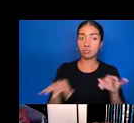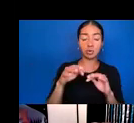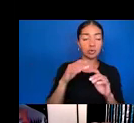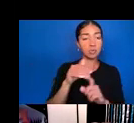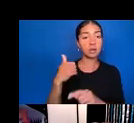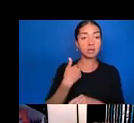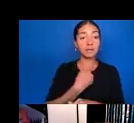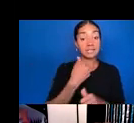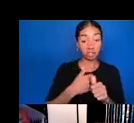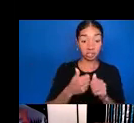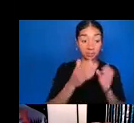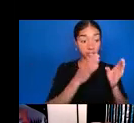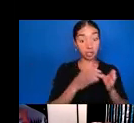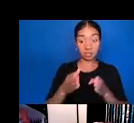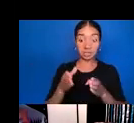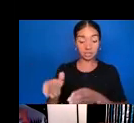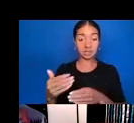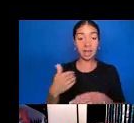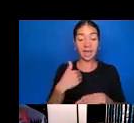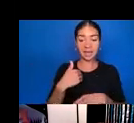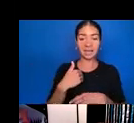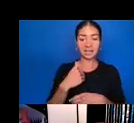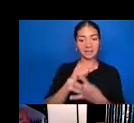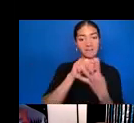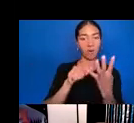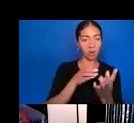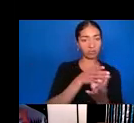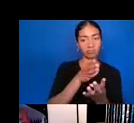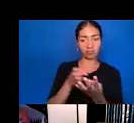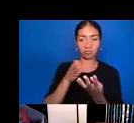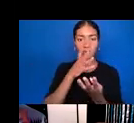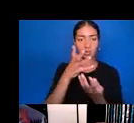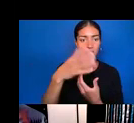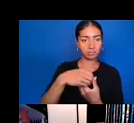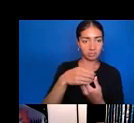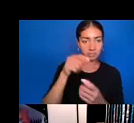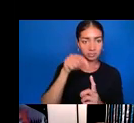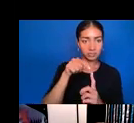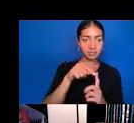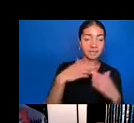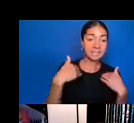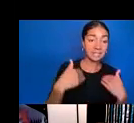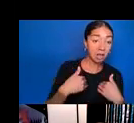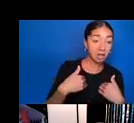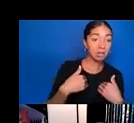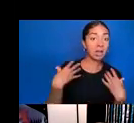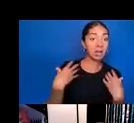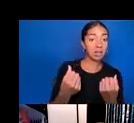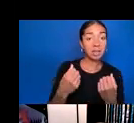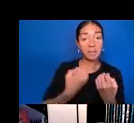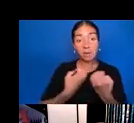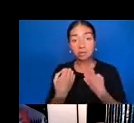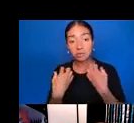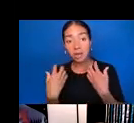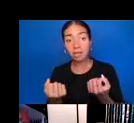a mental well-being, a spiritual well-being, and an emotional well-being. Any one of these